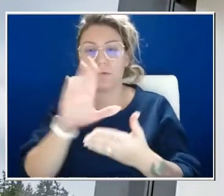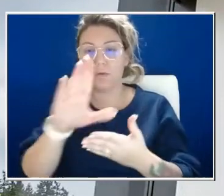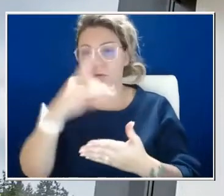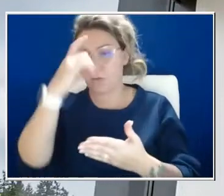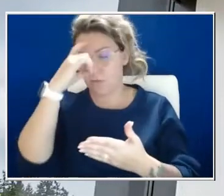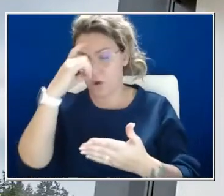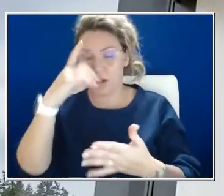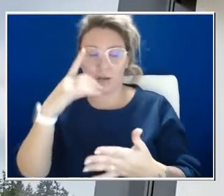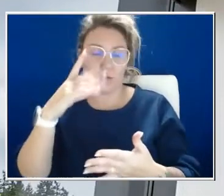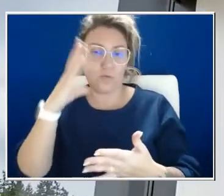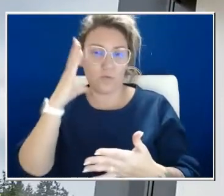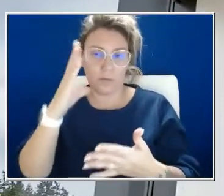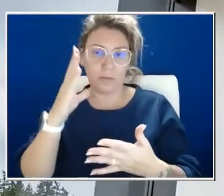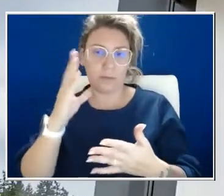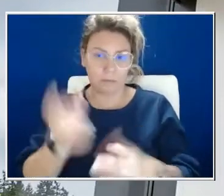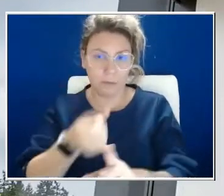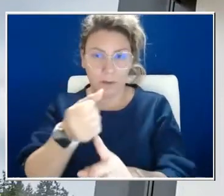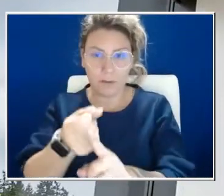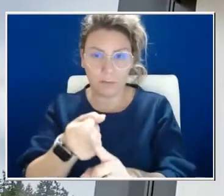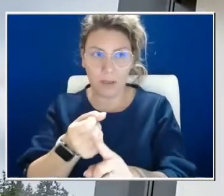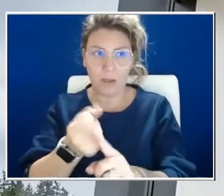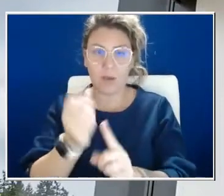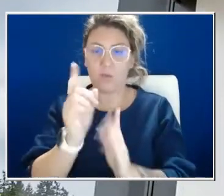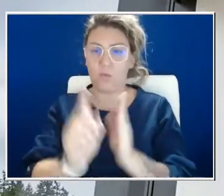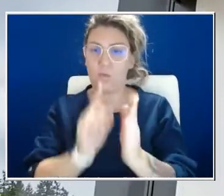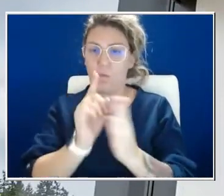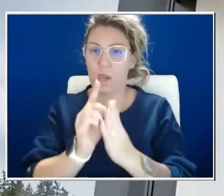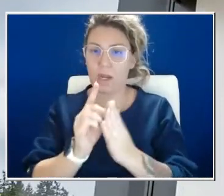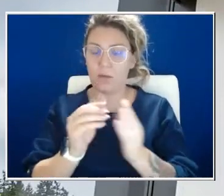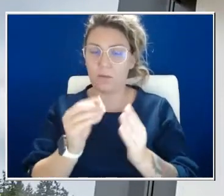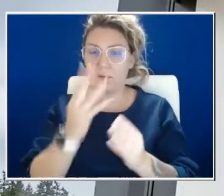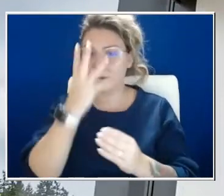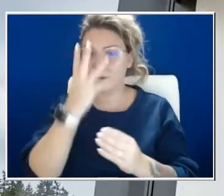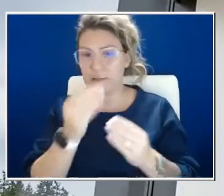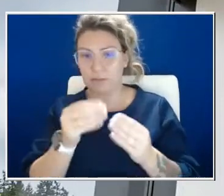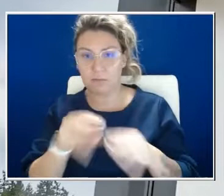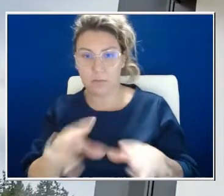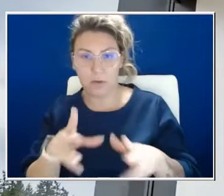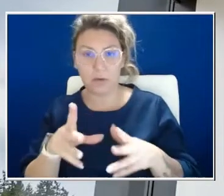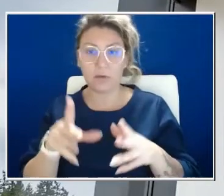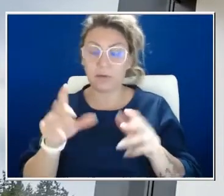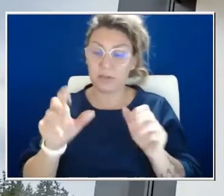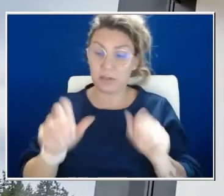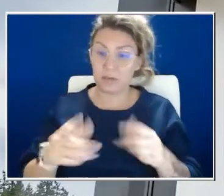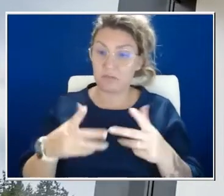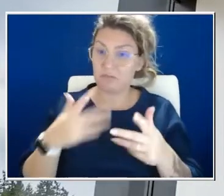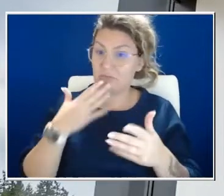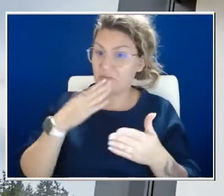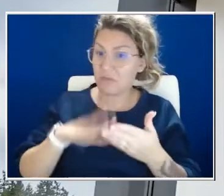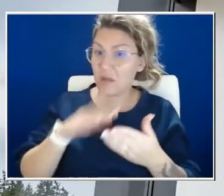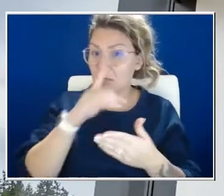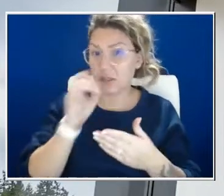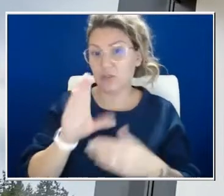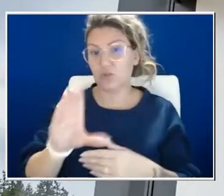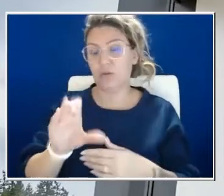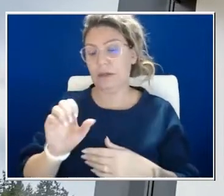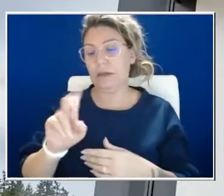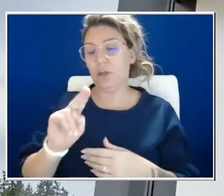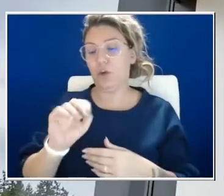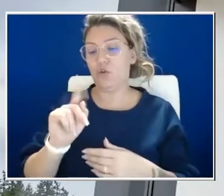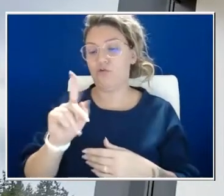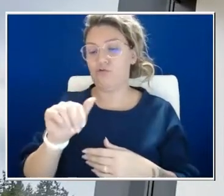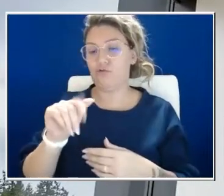sleep loss, which sounds minimal, but it can be profound because it alters your endocrine balance. It alters